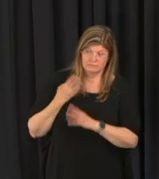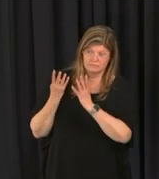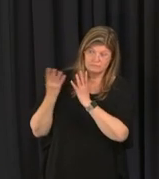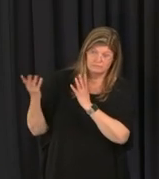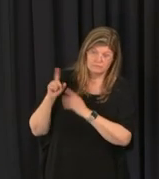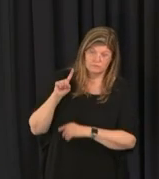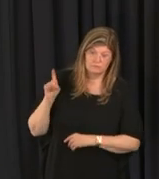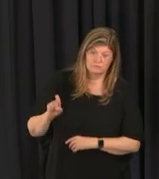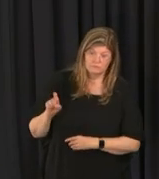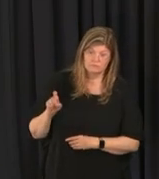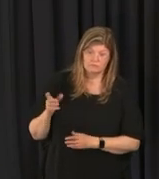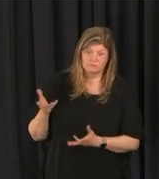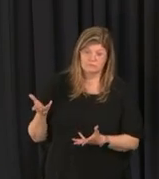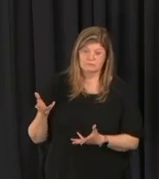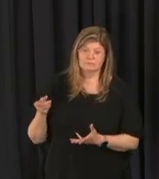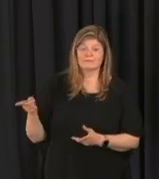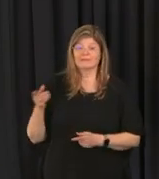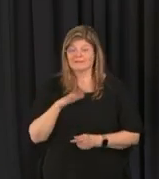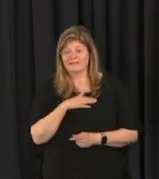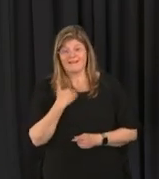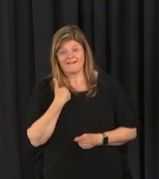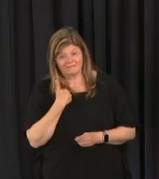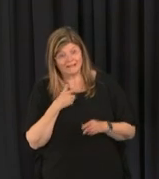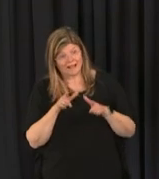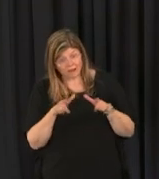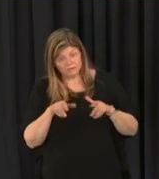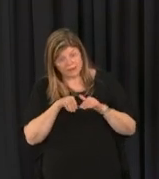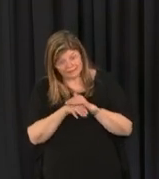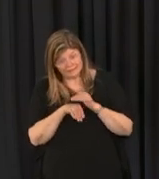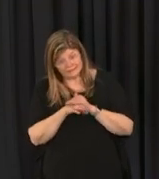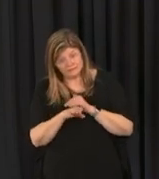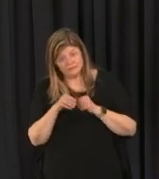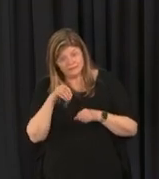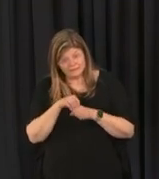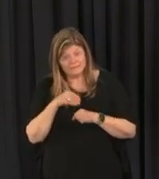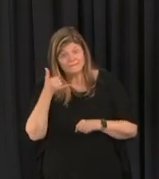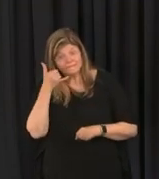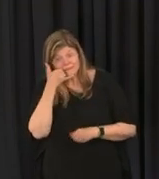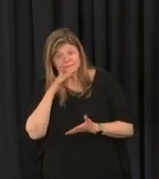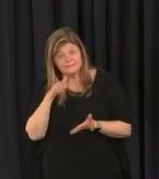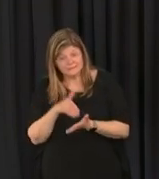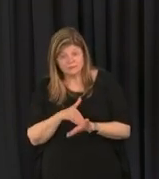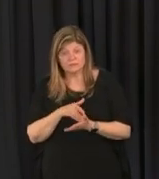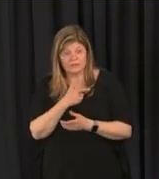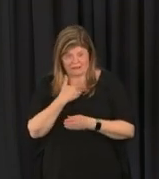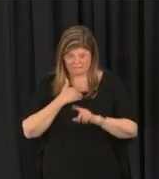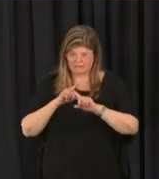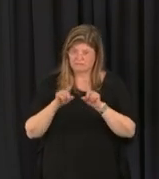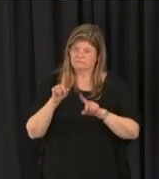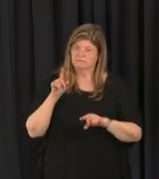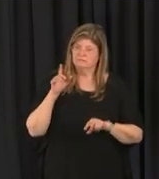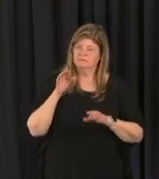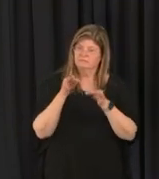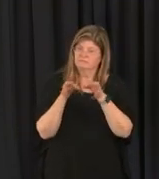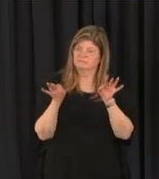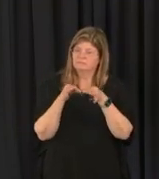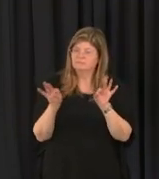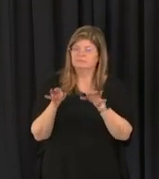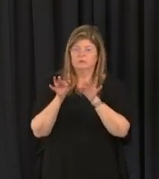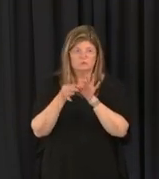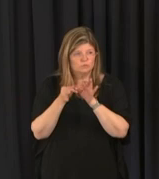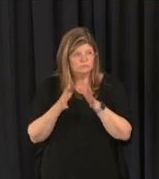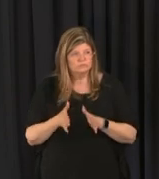to language services through using that modality. So if I could just clarify, you are asking for proof